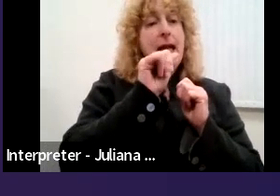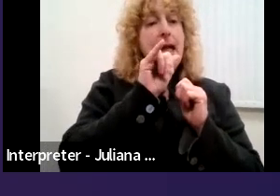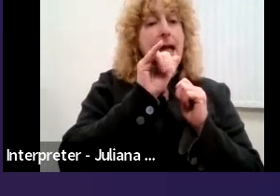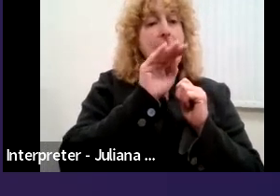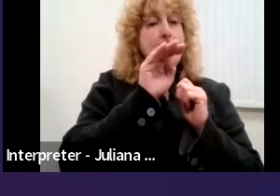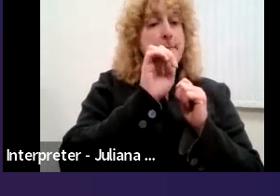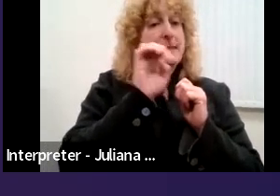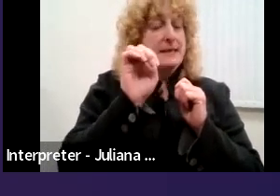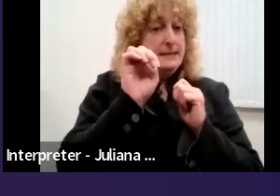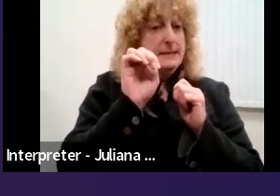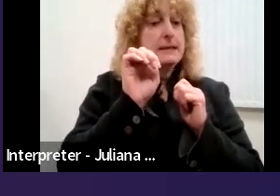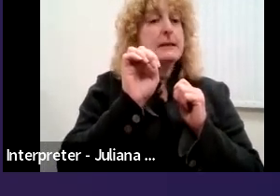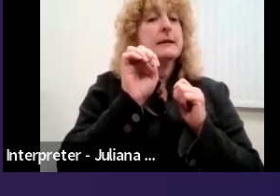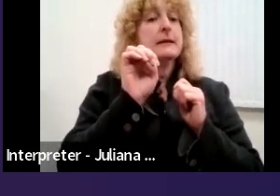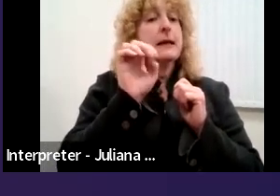AIMEE,